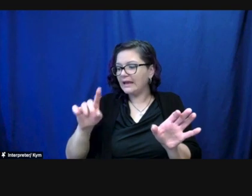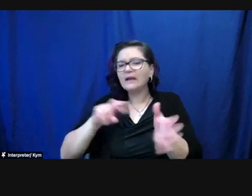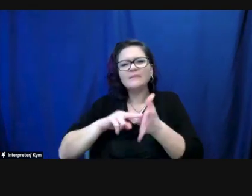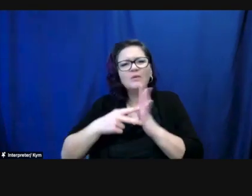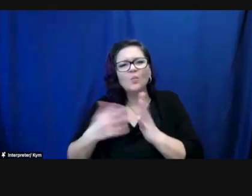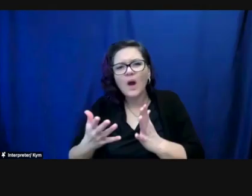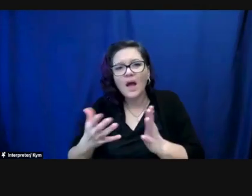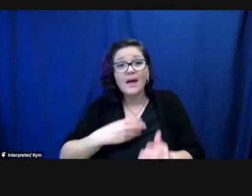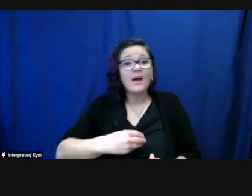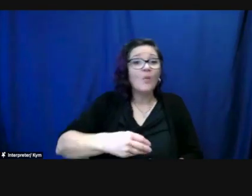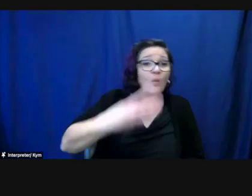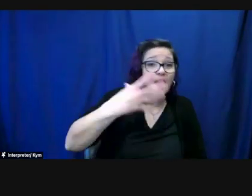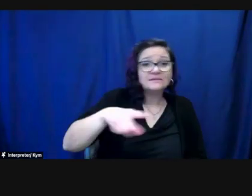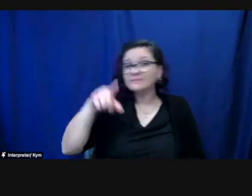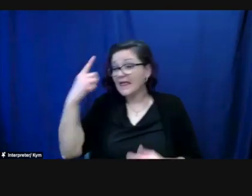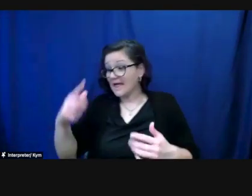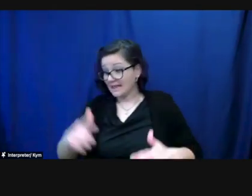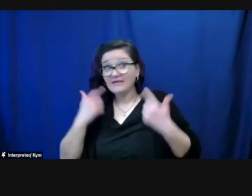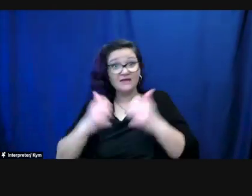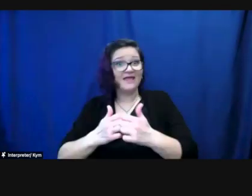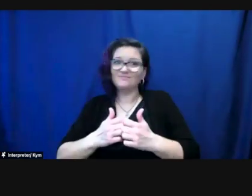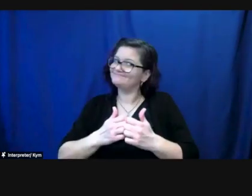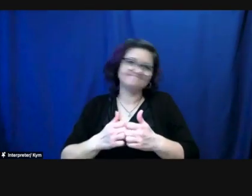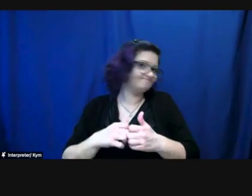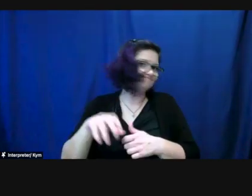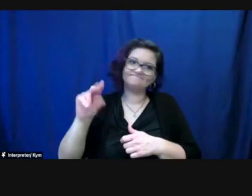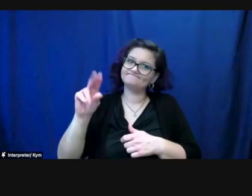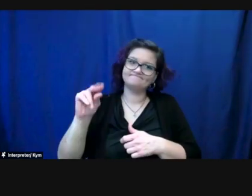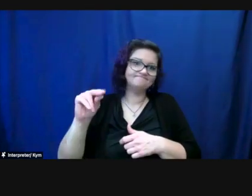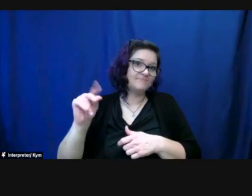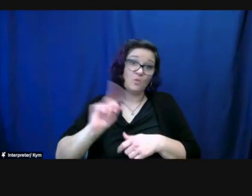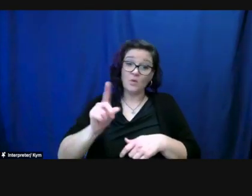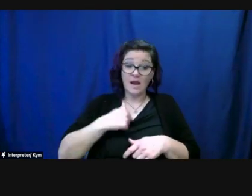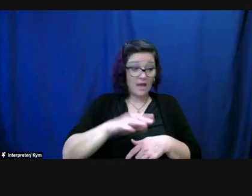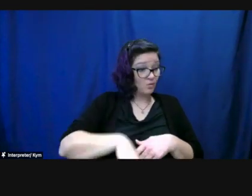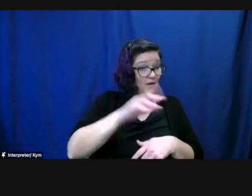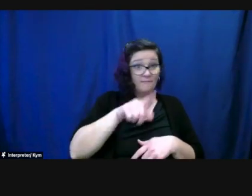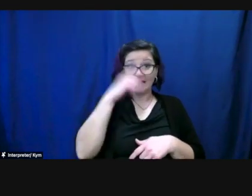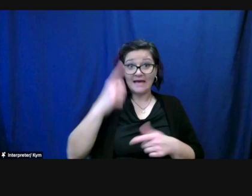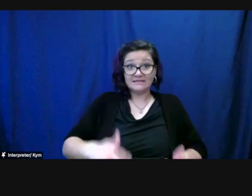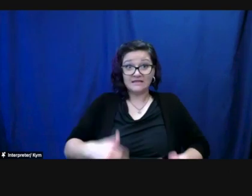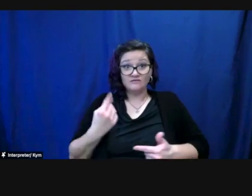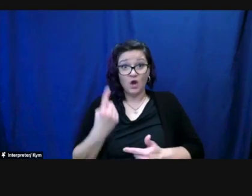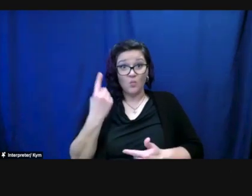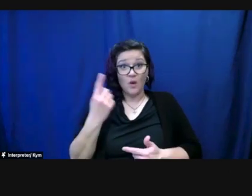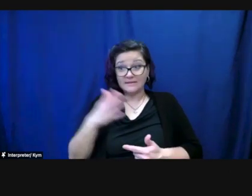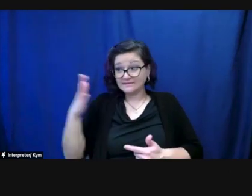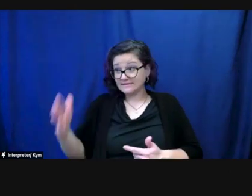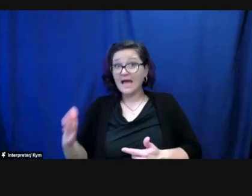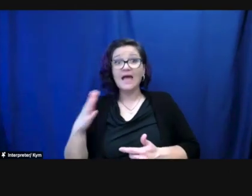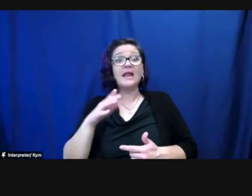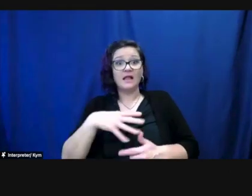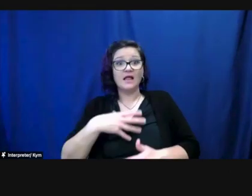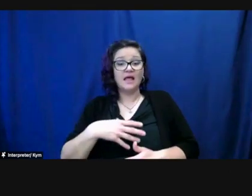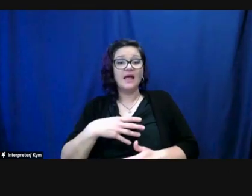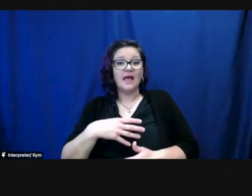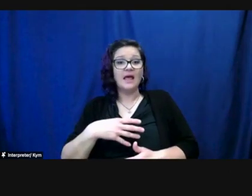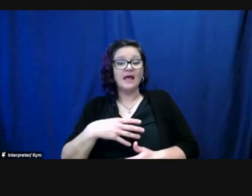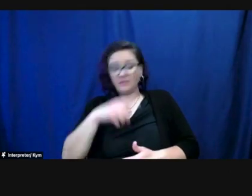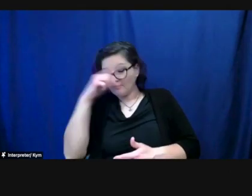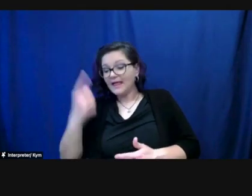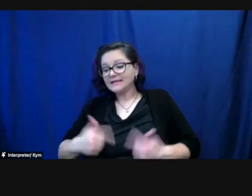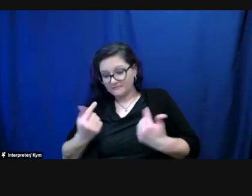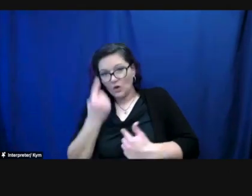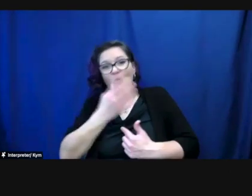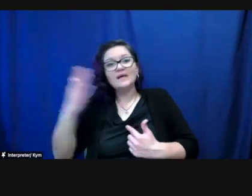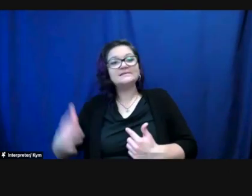together. In Charleston, blacks lived on one side of the town and whites lived on the other. And the only time that you